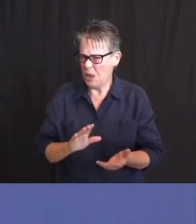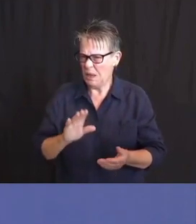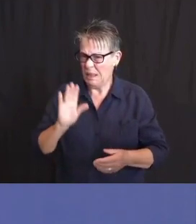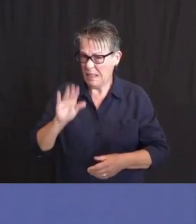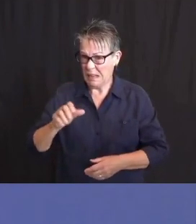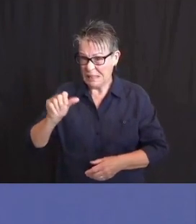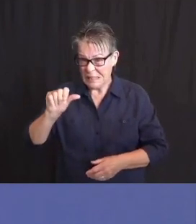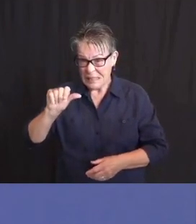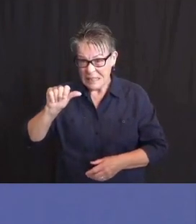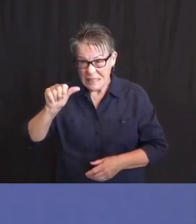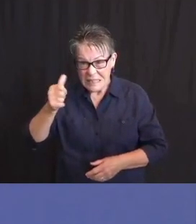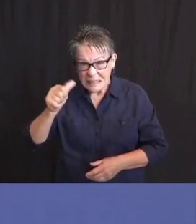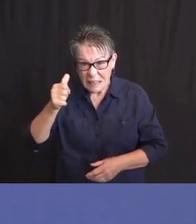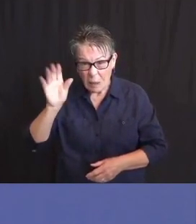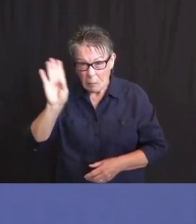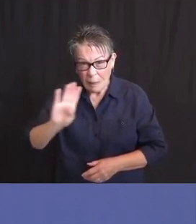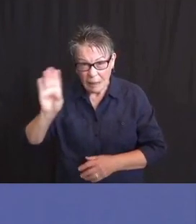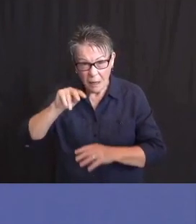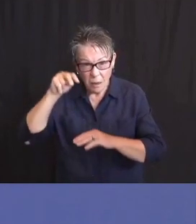figure?